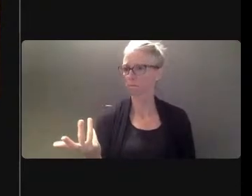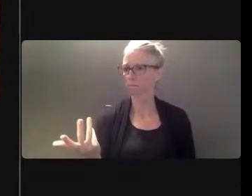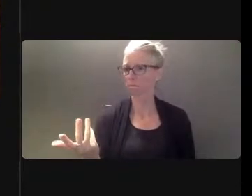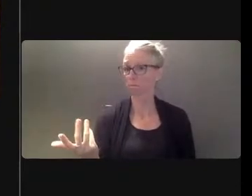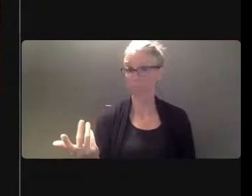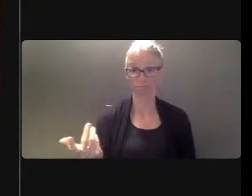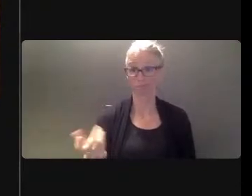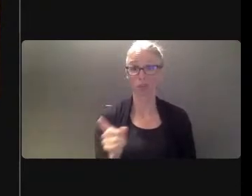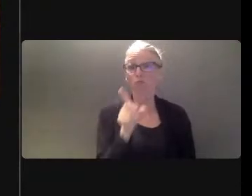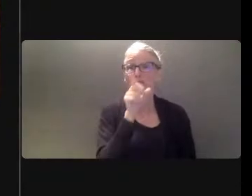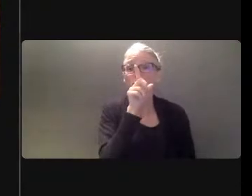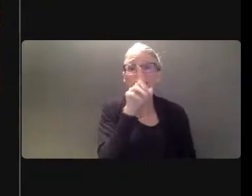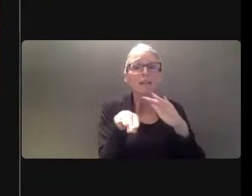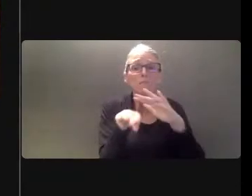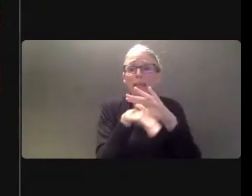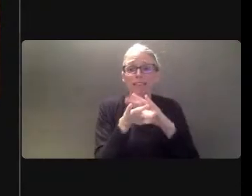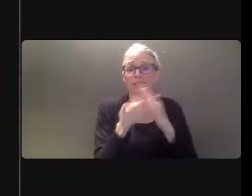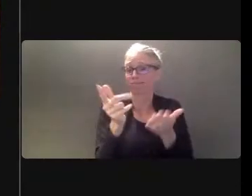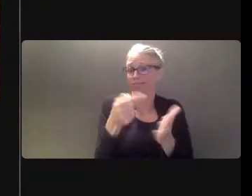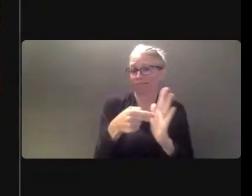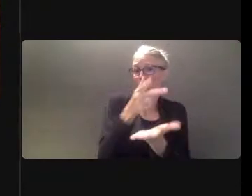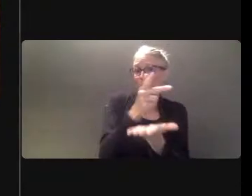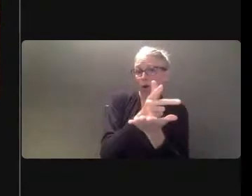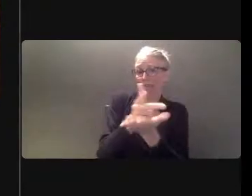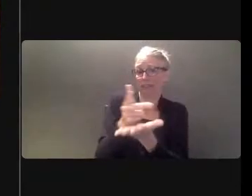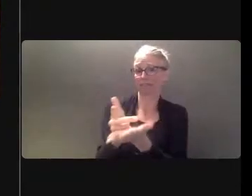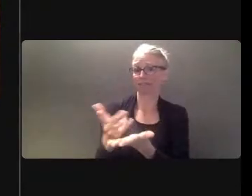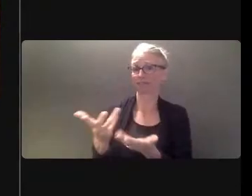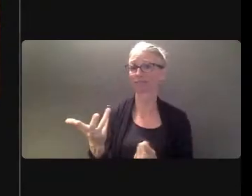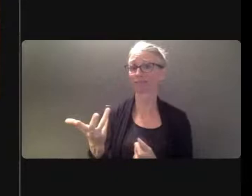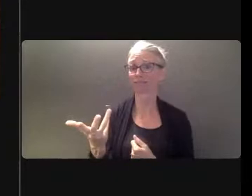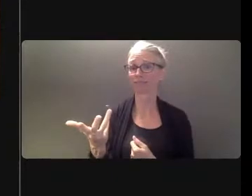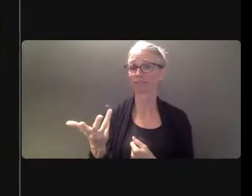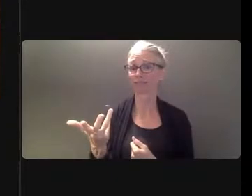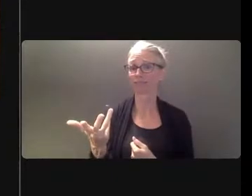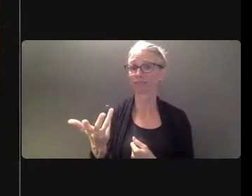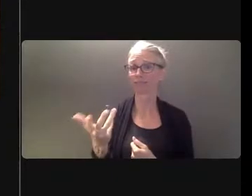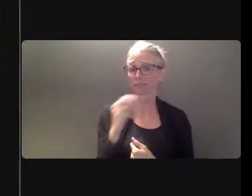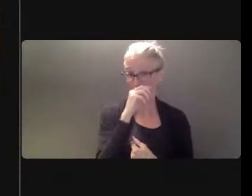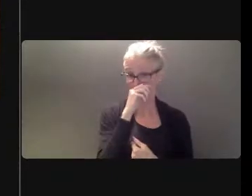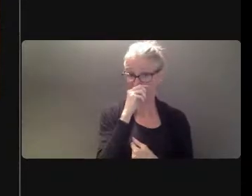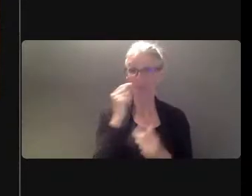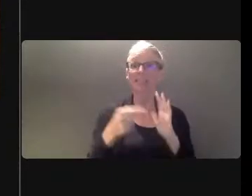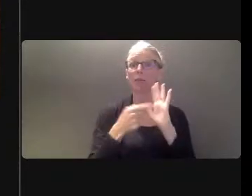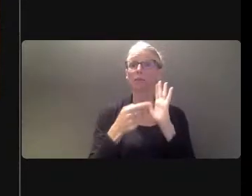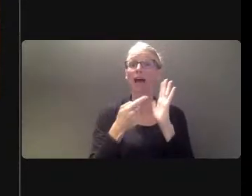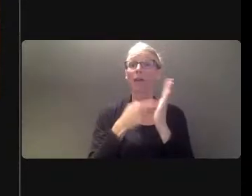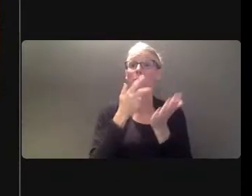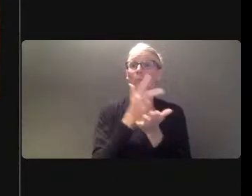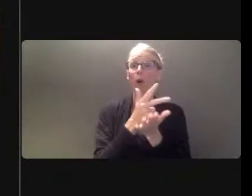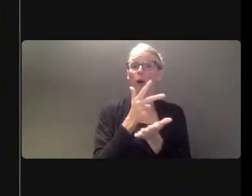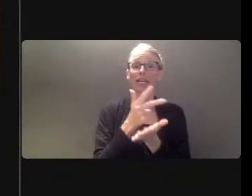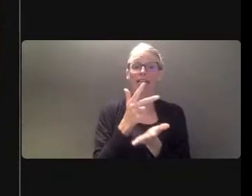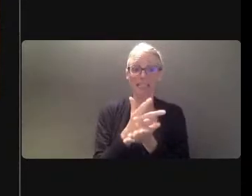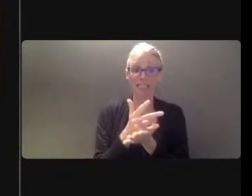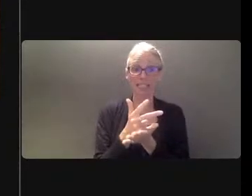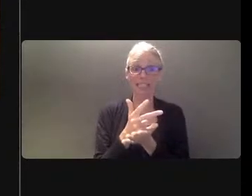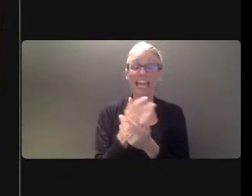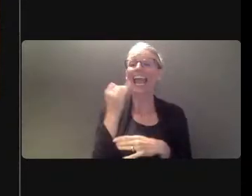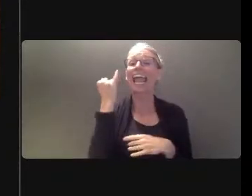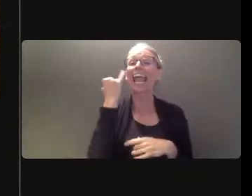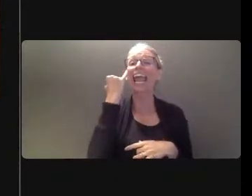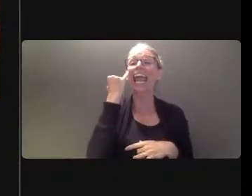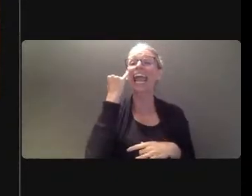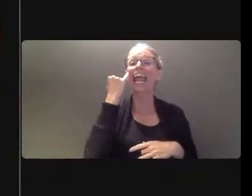parking, I haven't even talked about the grade of a hill on parking. If there's a little bit of a hill, depending